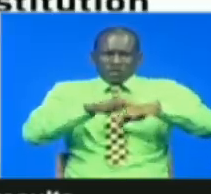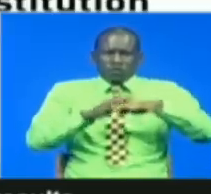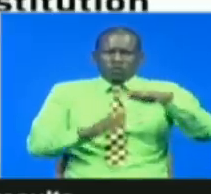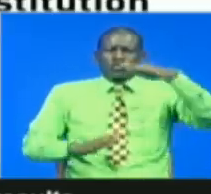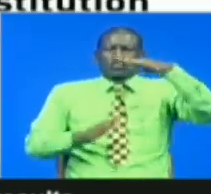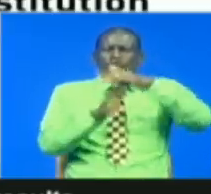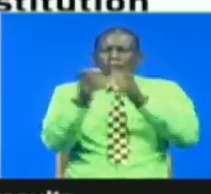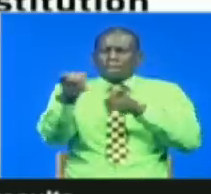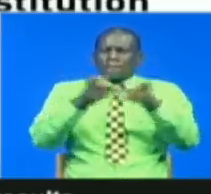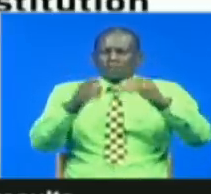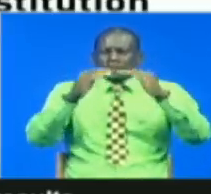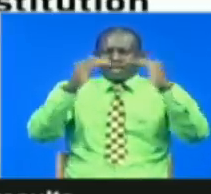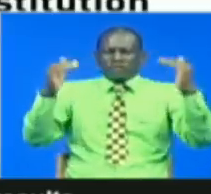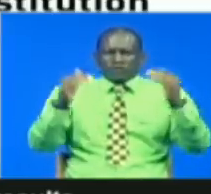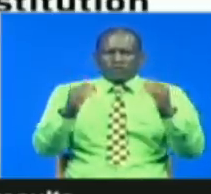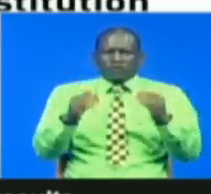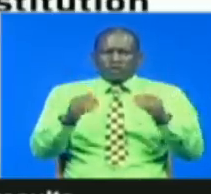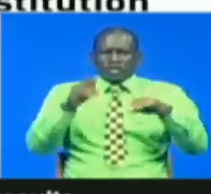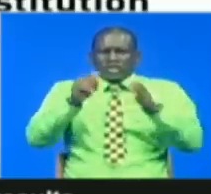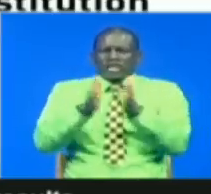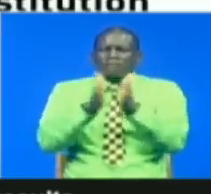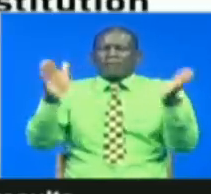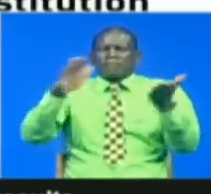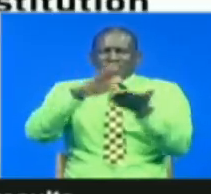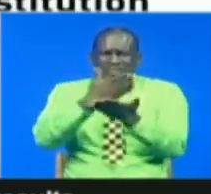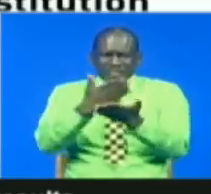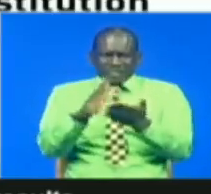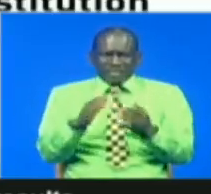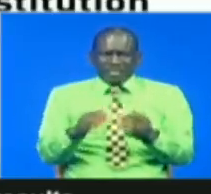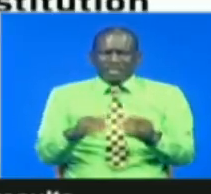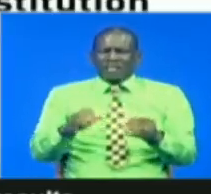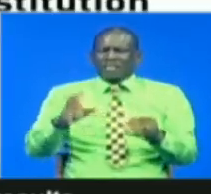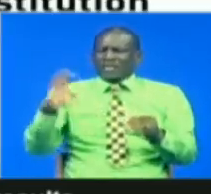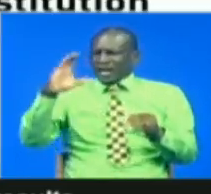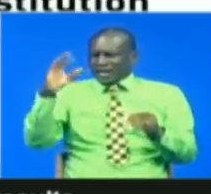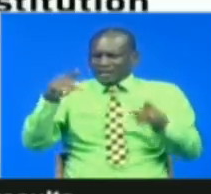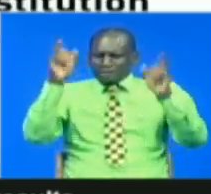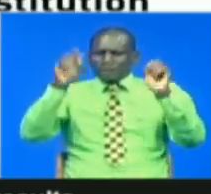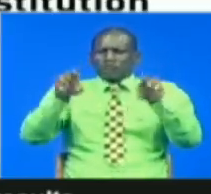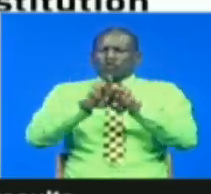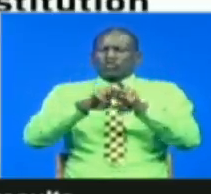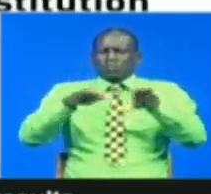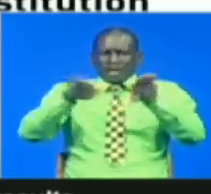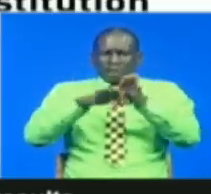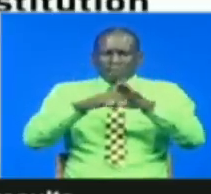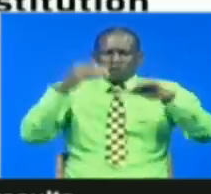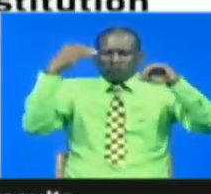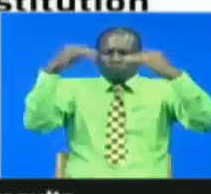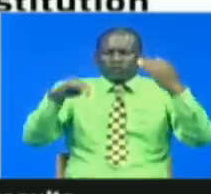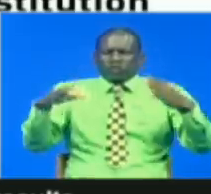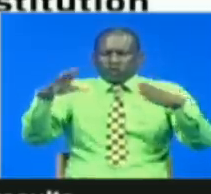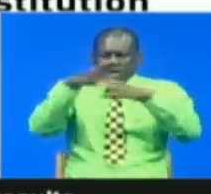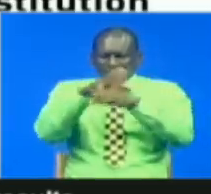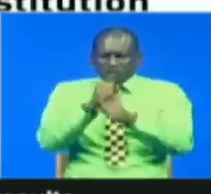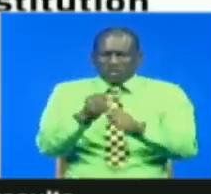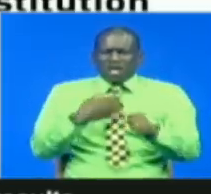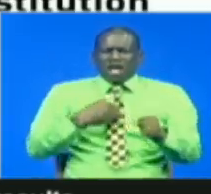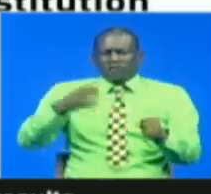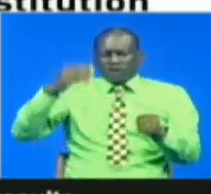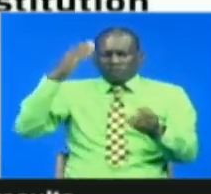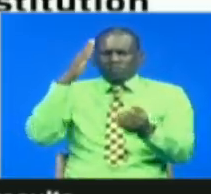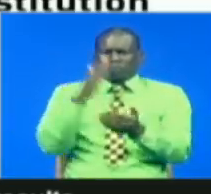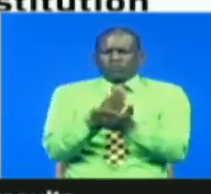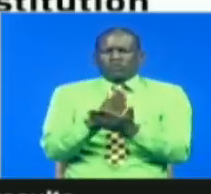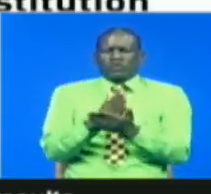management level, preferably in public sector. The candidate must also be a member of a professional body, have a proven experience